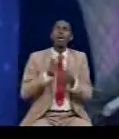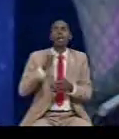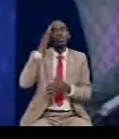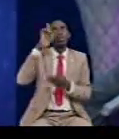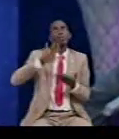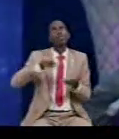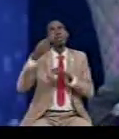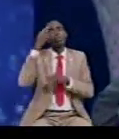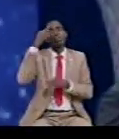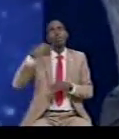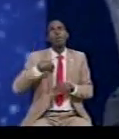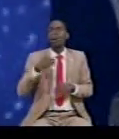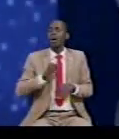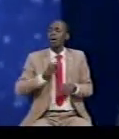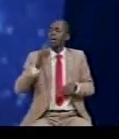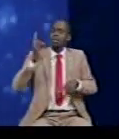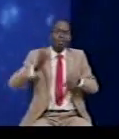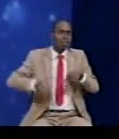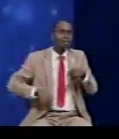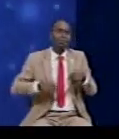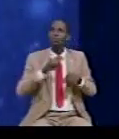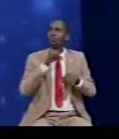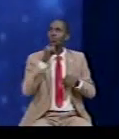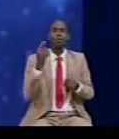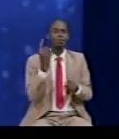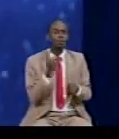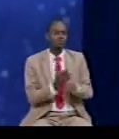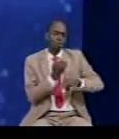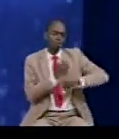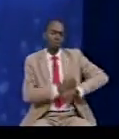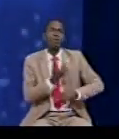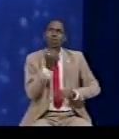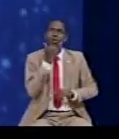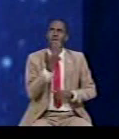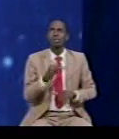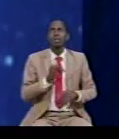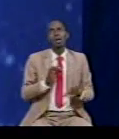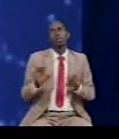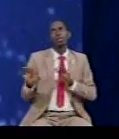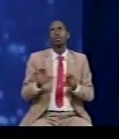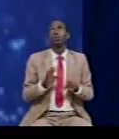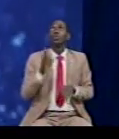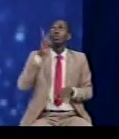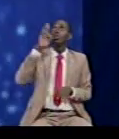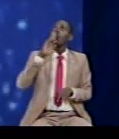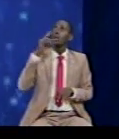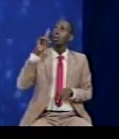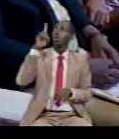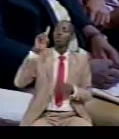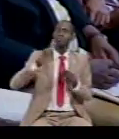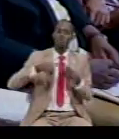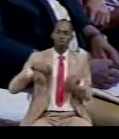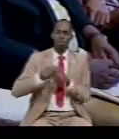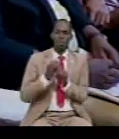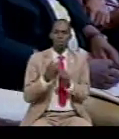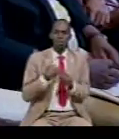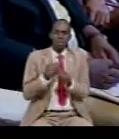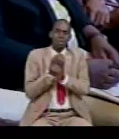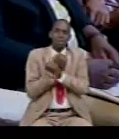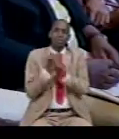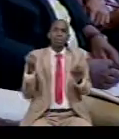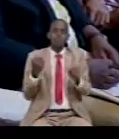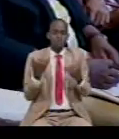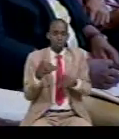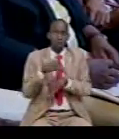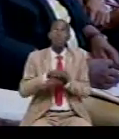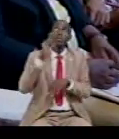and I cannot justify the things I do. You are the only one to make me just. Tonight, He'll